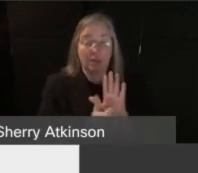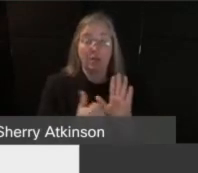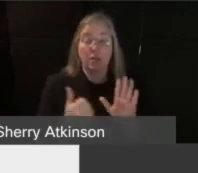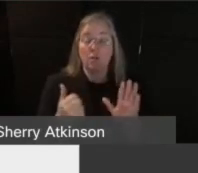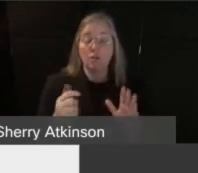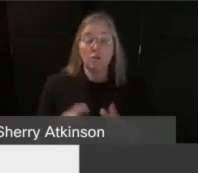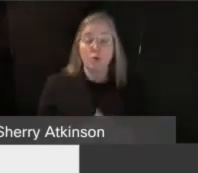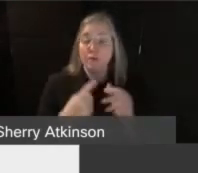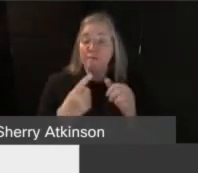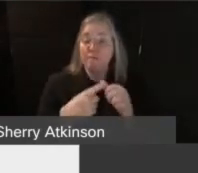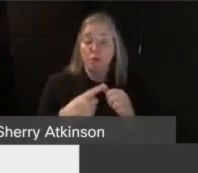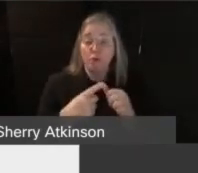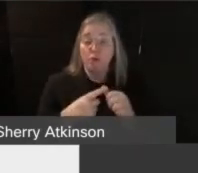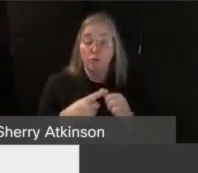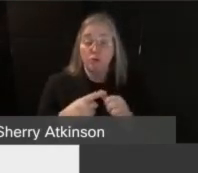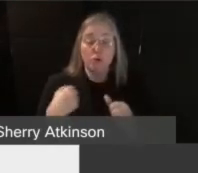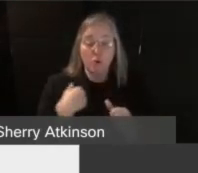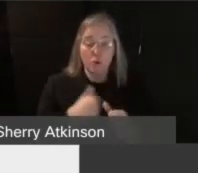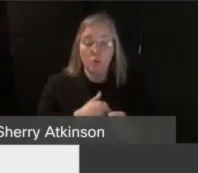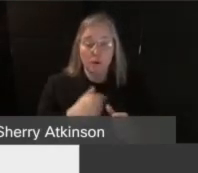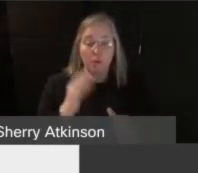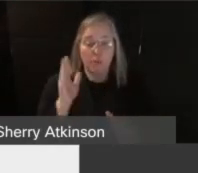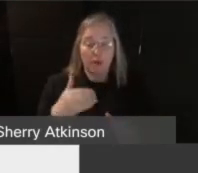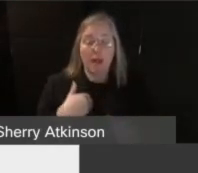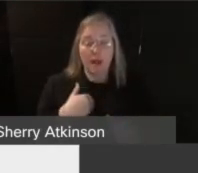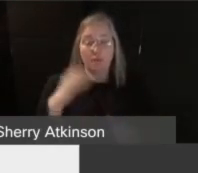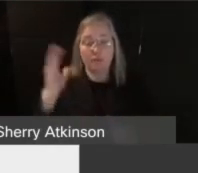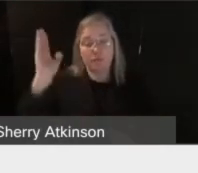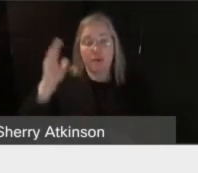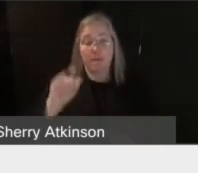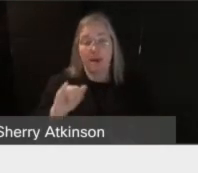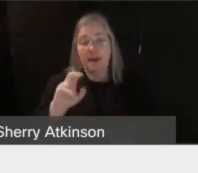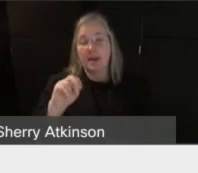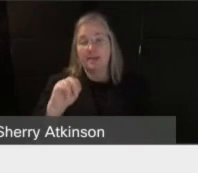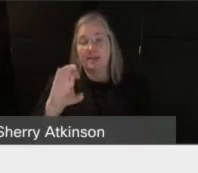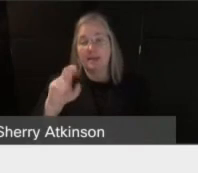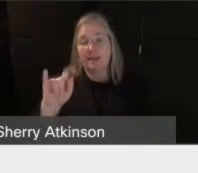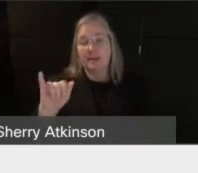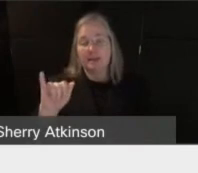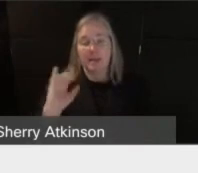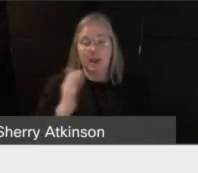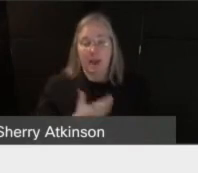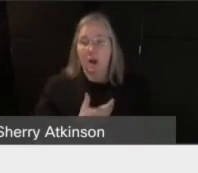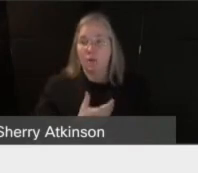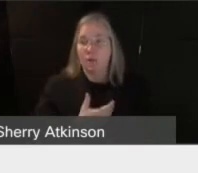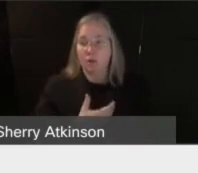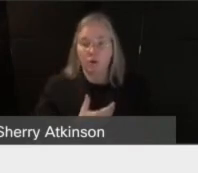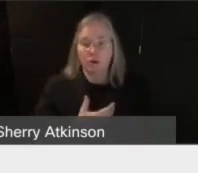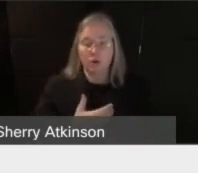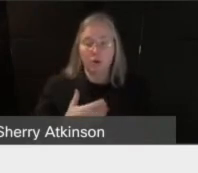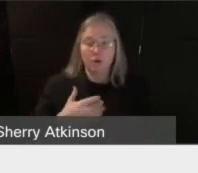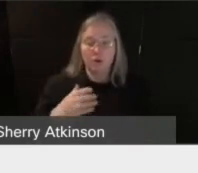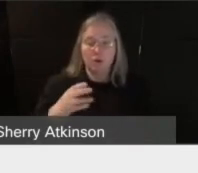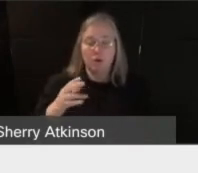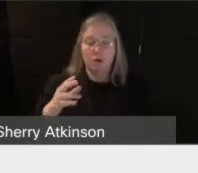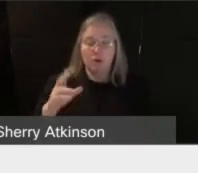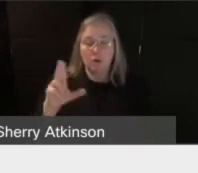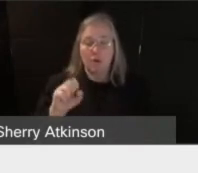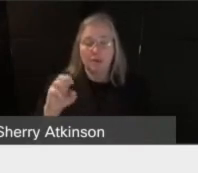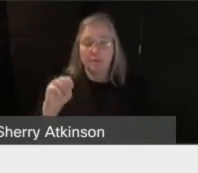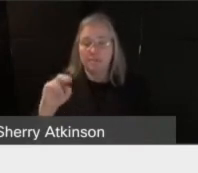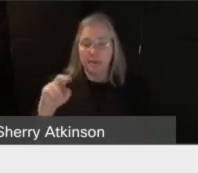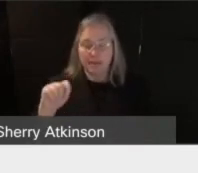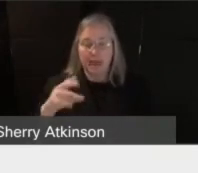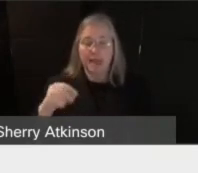by a finance presentation by Nikki, our investment and debt manager, about